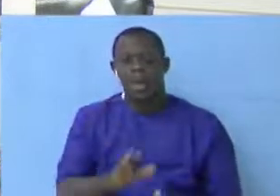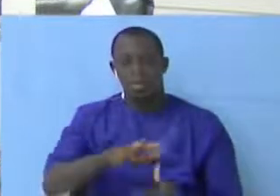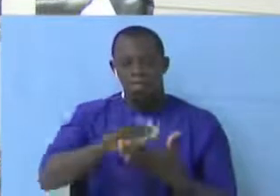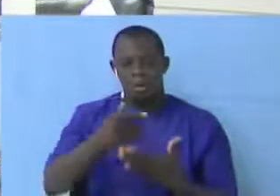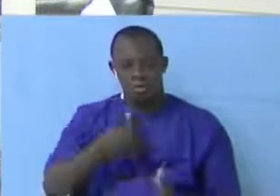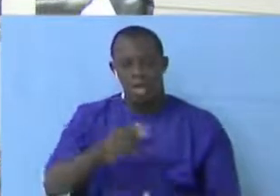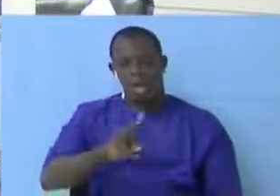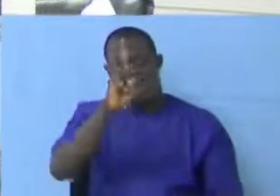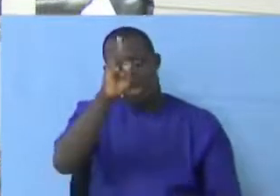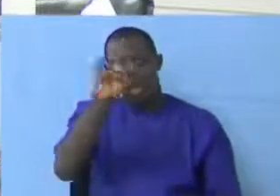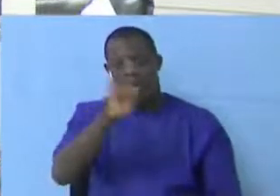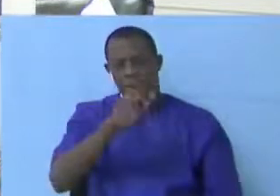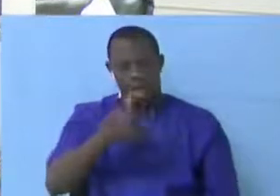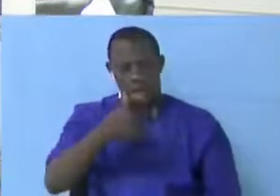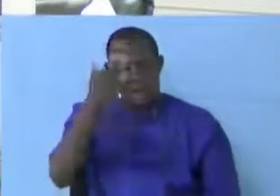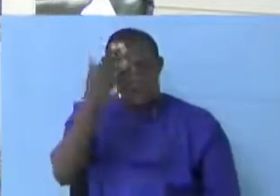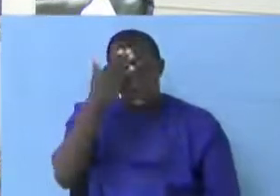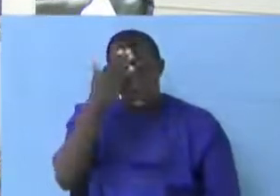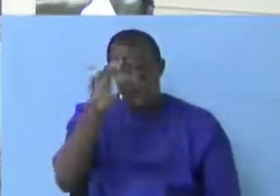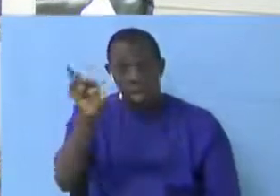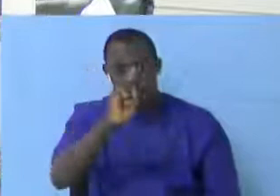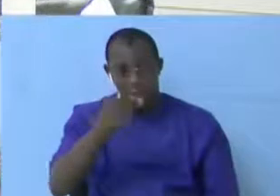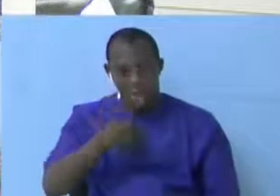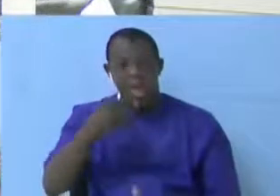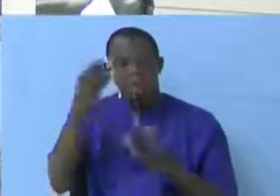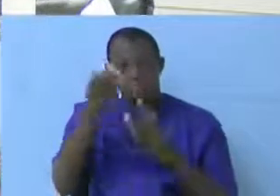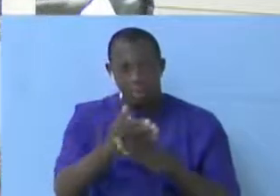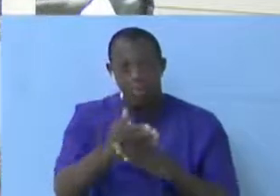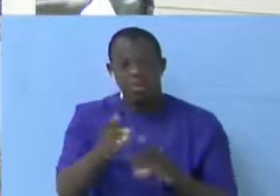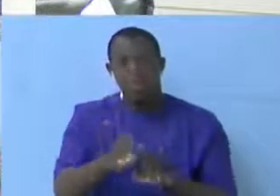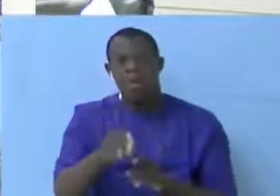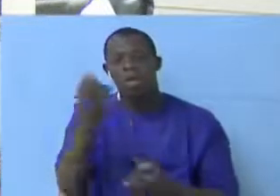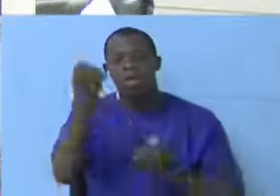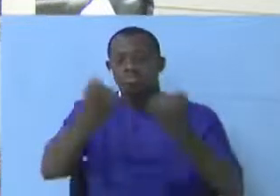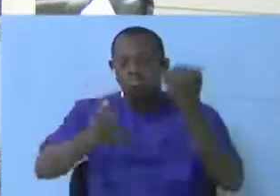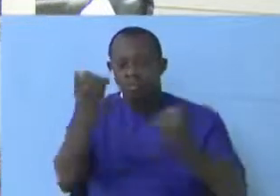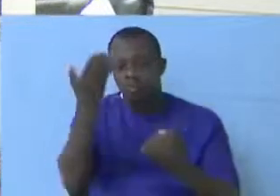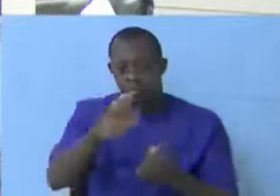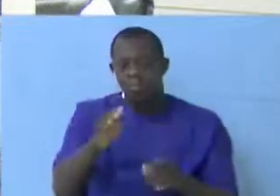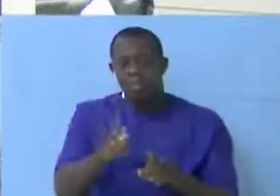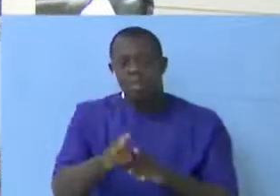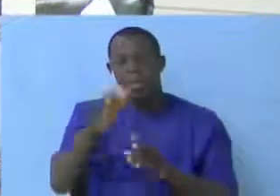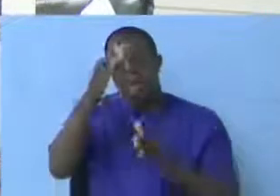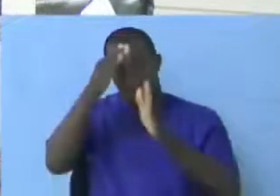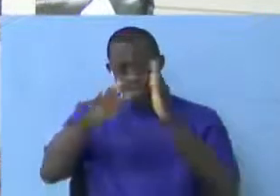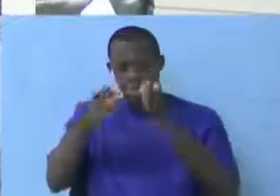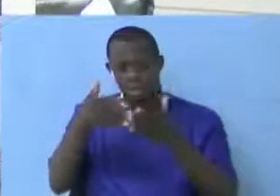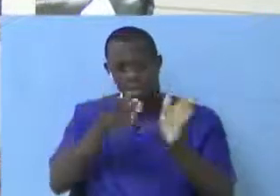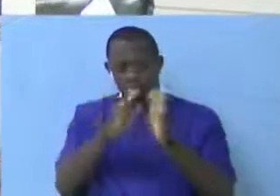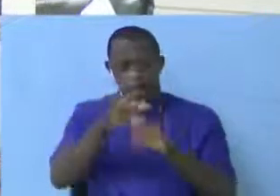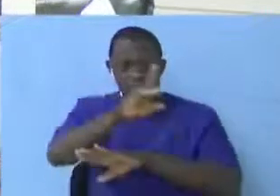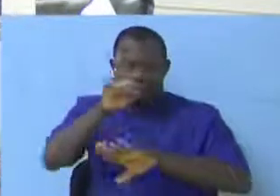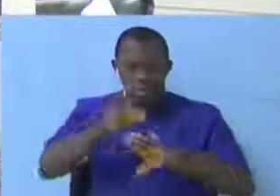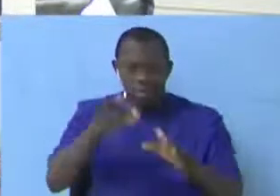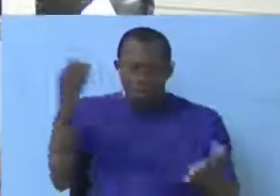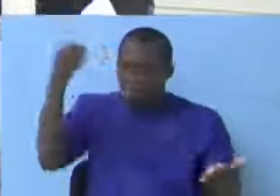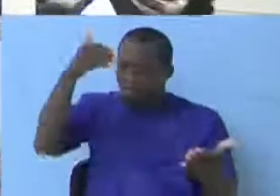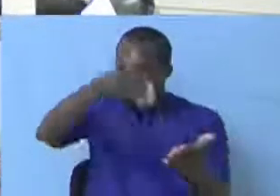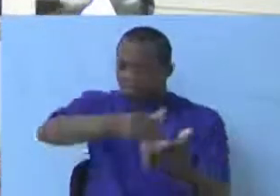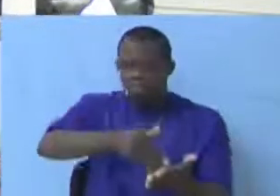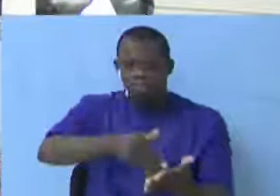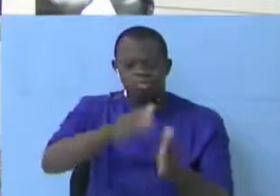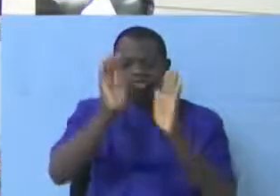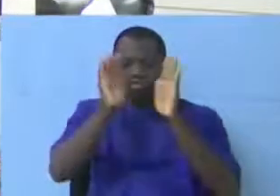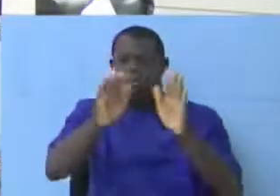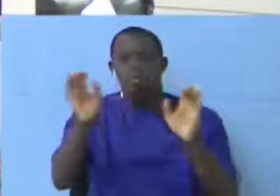I know, what I believe. You drew from the Navy, but no stop. And he stopped claim market.